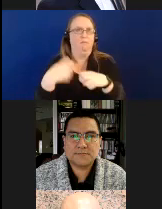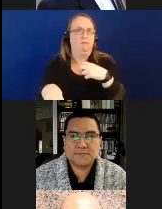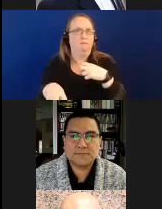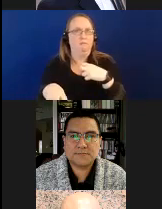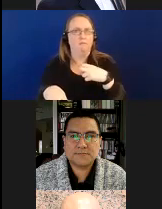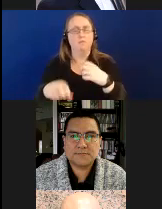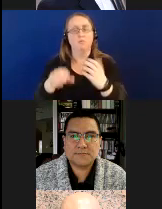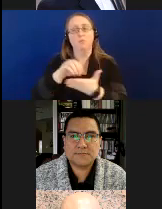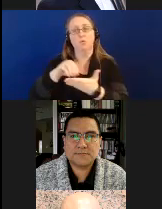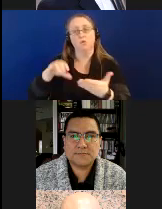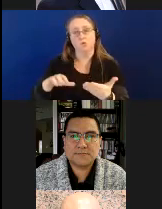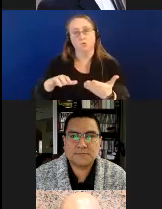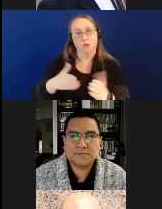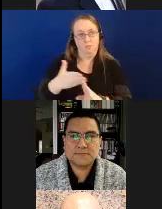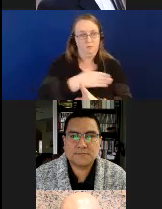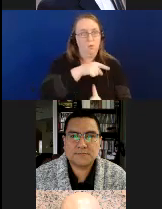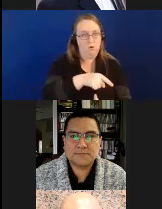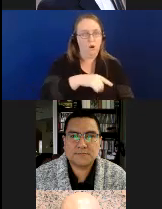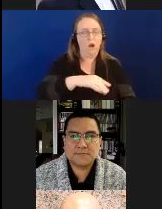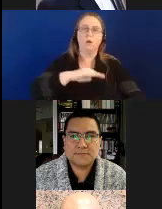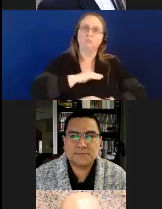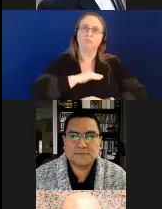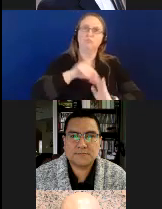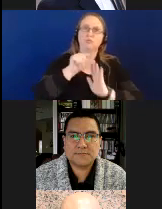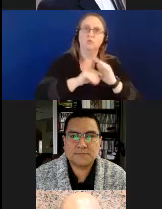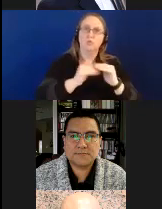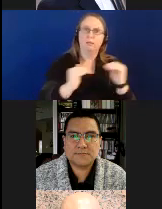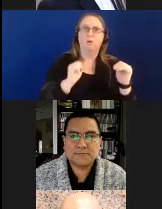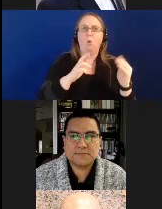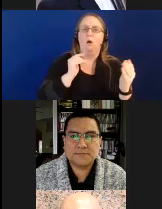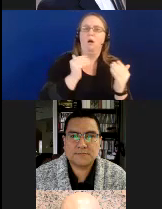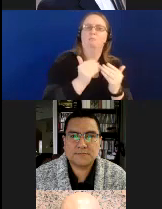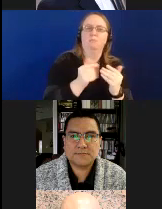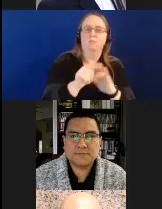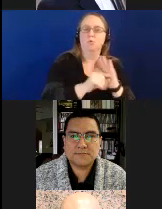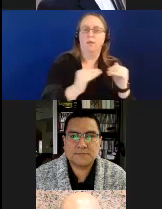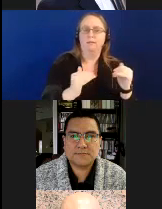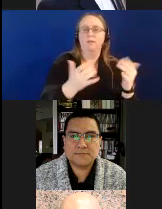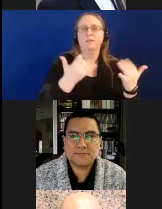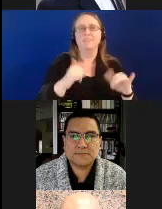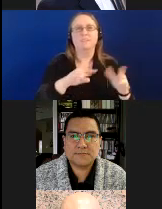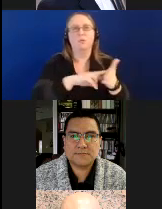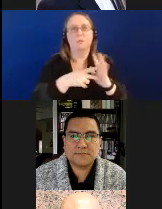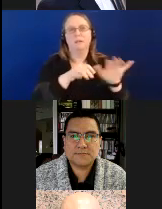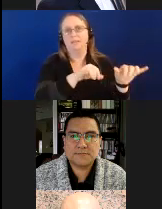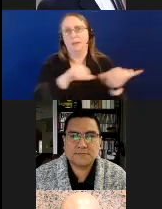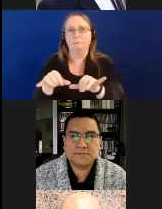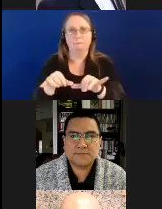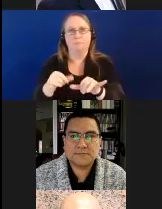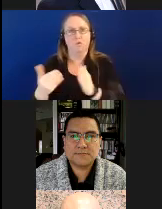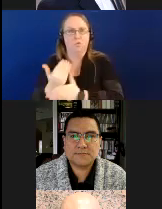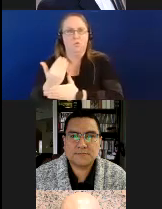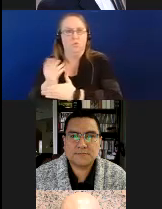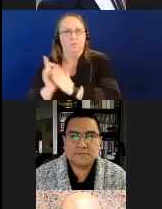a student who is meeting grade level or approaching grade level still means the same thing year after year. So let me go